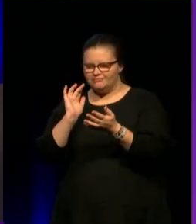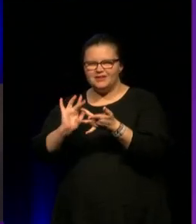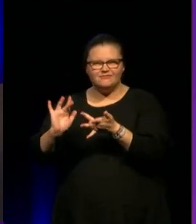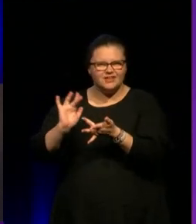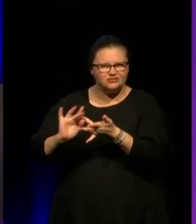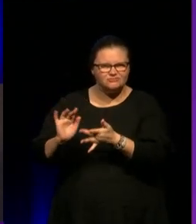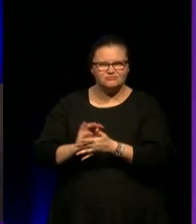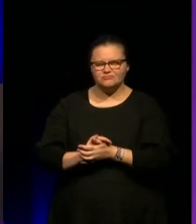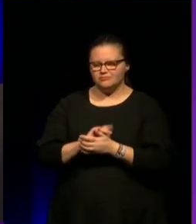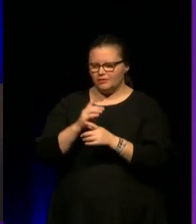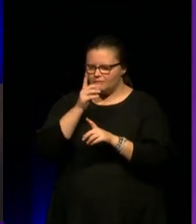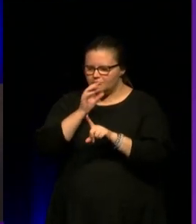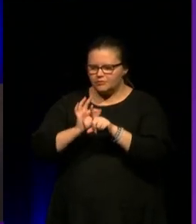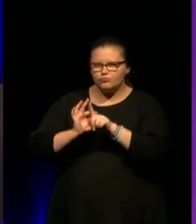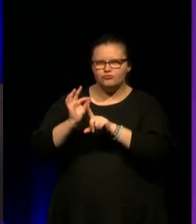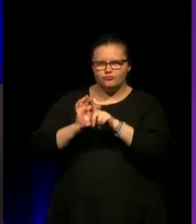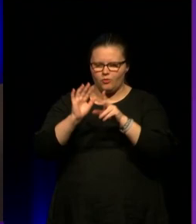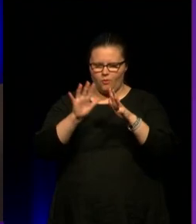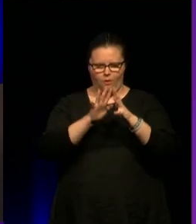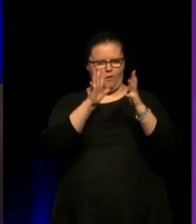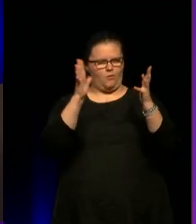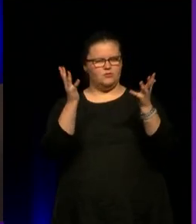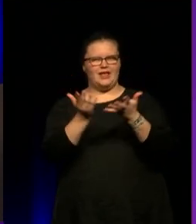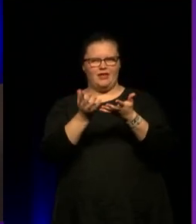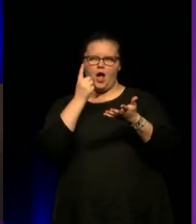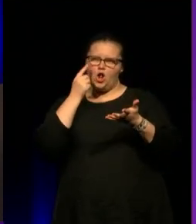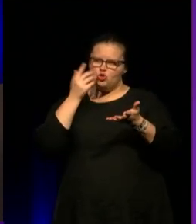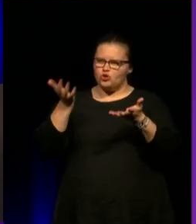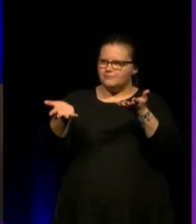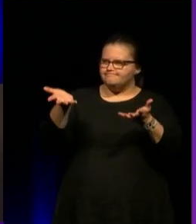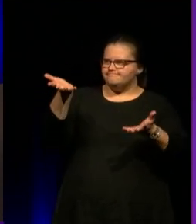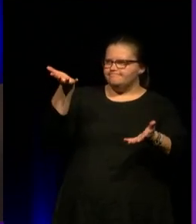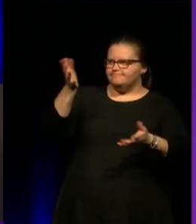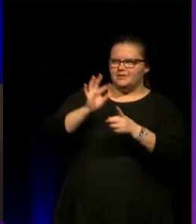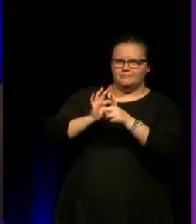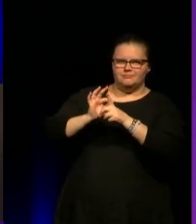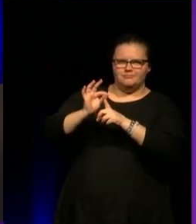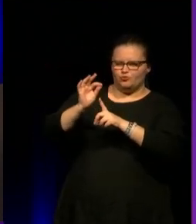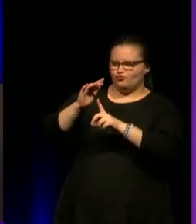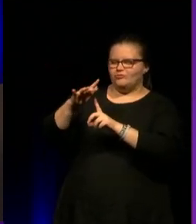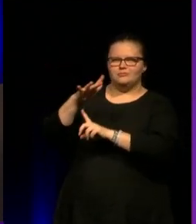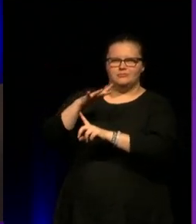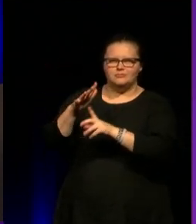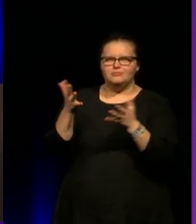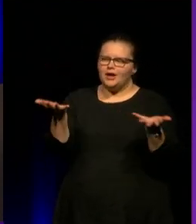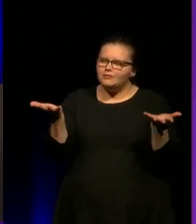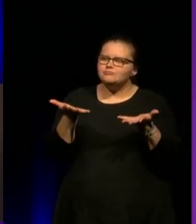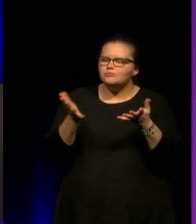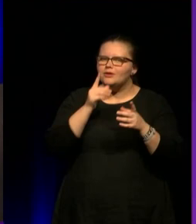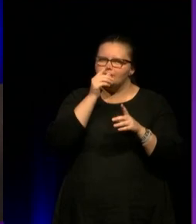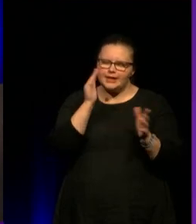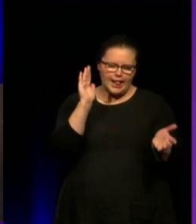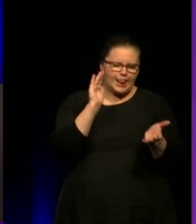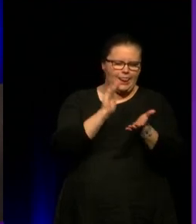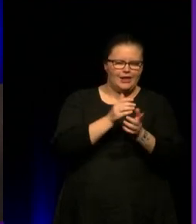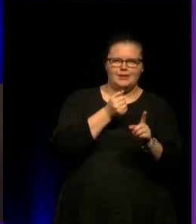lot of improvements in terms of the overall sustainability picture. That said, where we can minimise our impact, we want to try to do that.